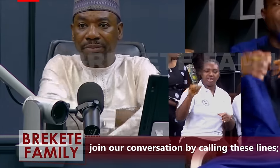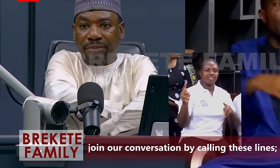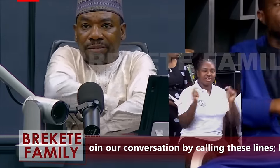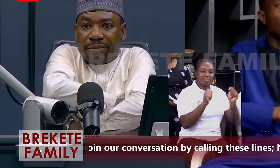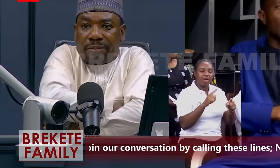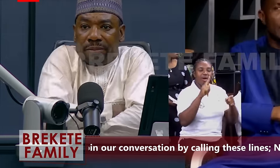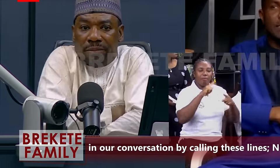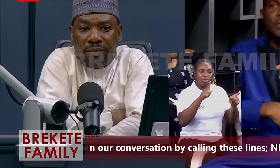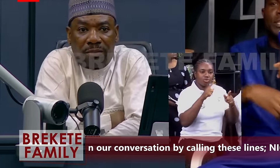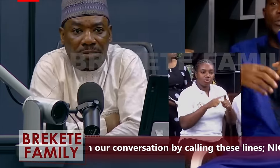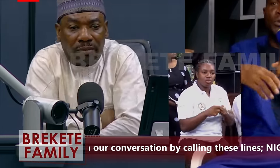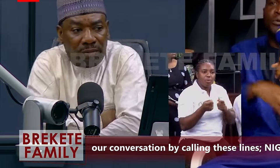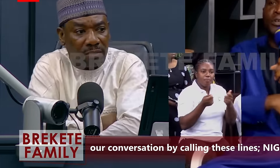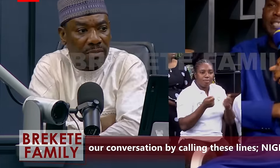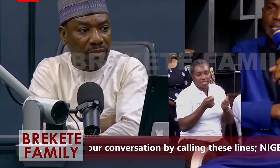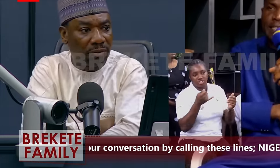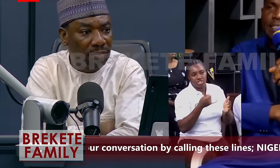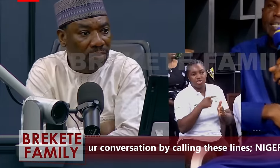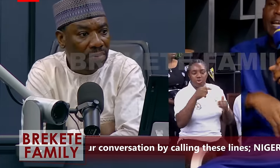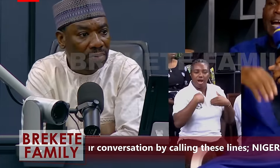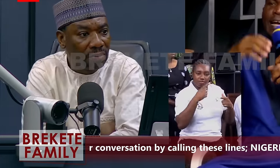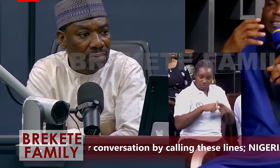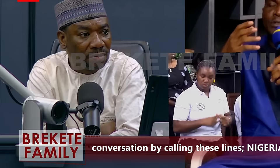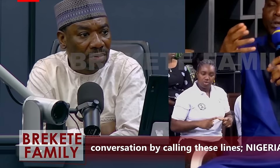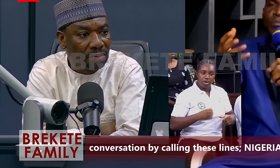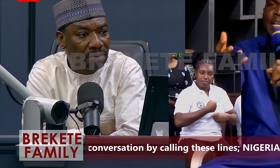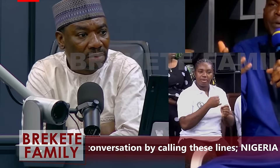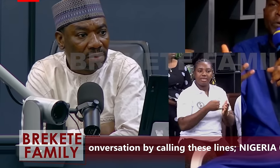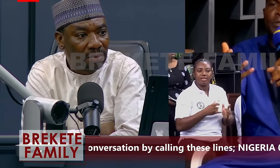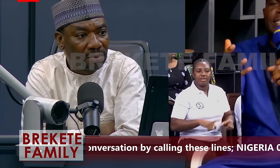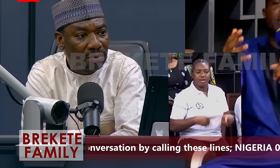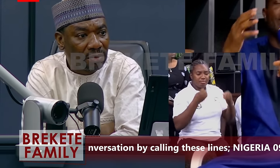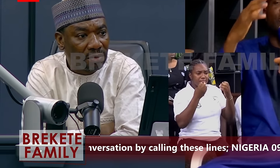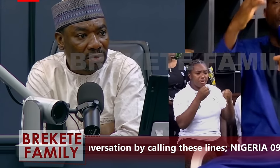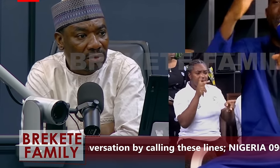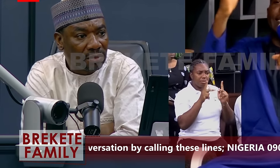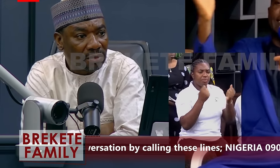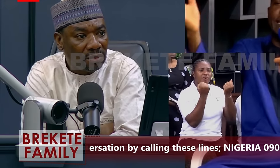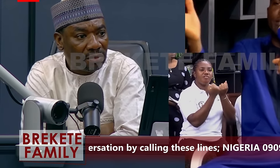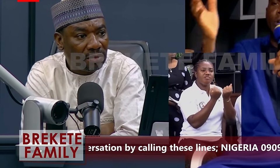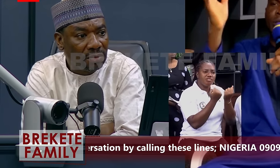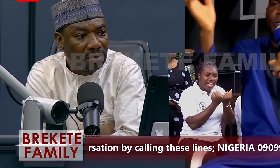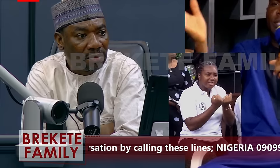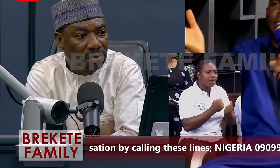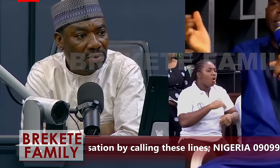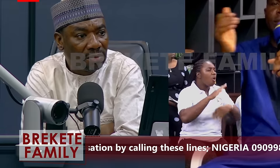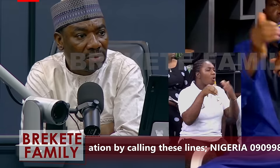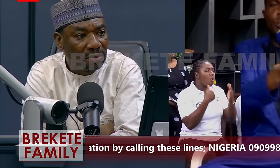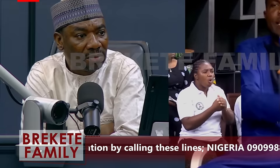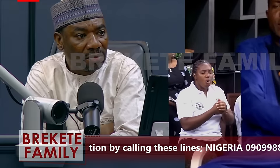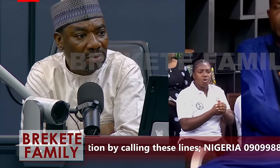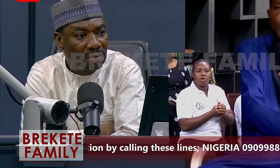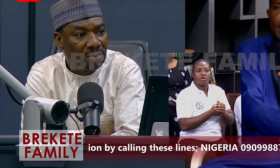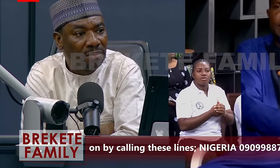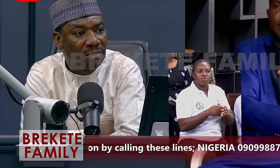it's a borrowed organ. You need to sustain it. And so many people, they fight tooth and nail, get all the money, do